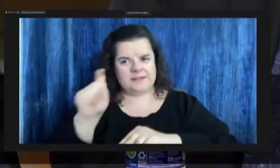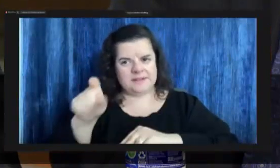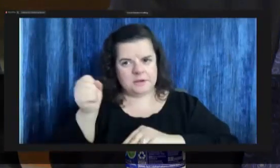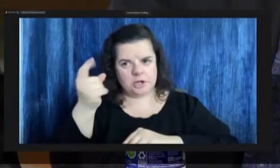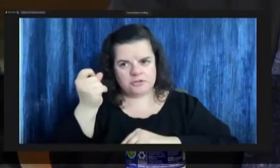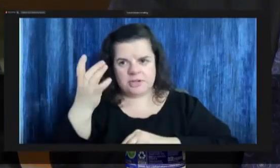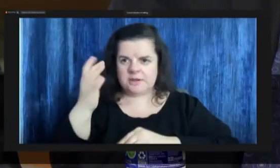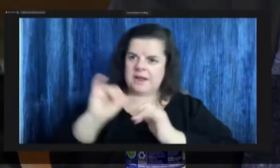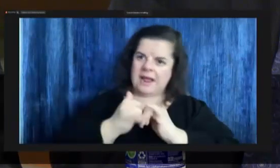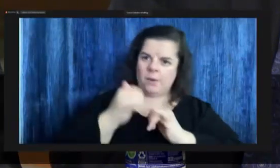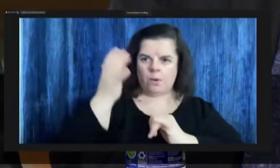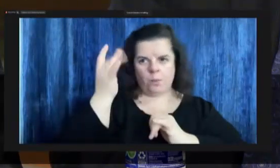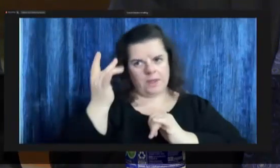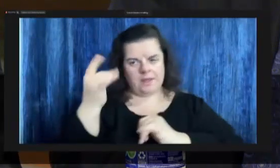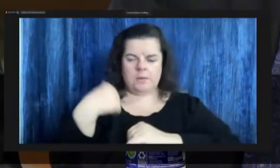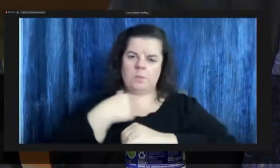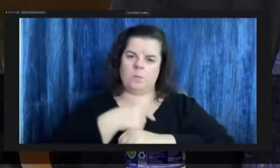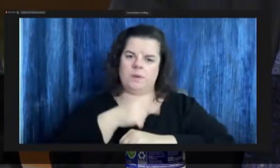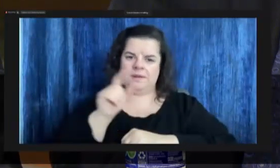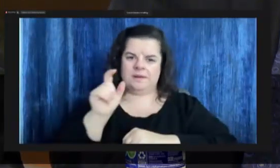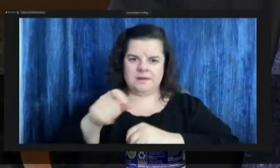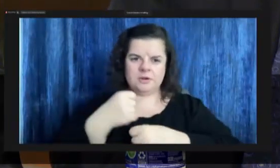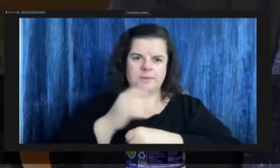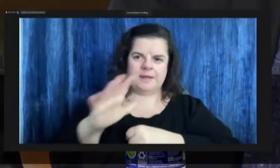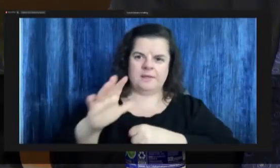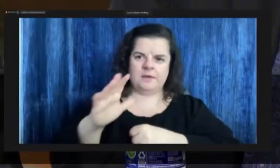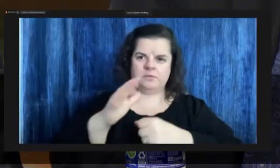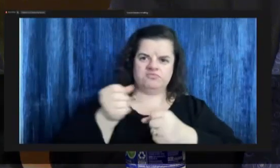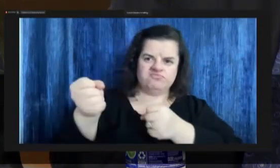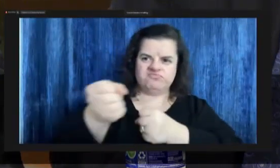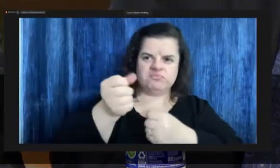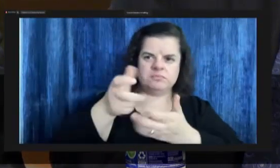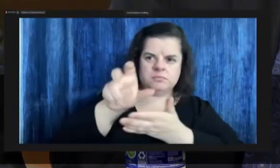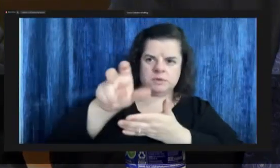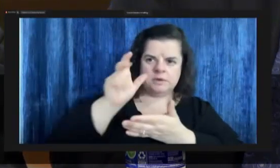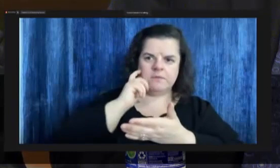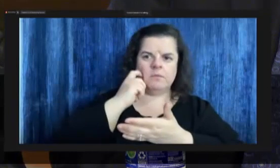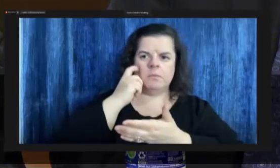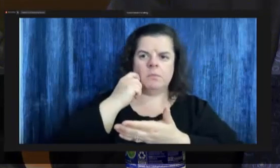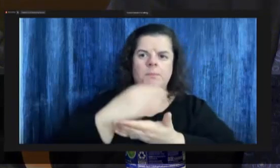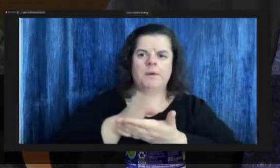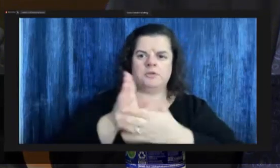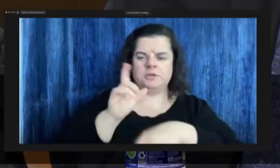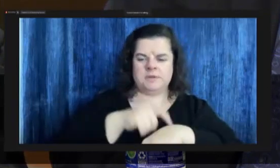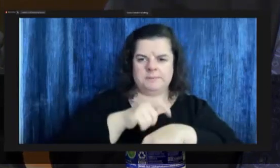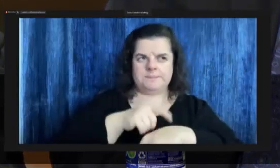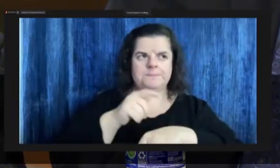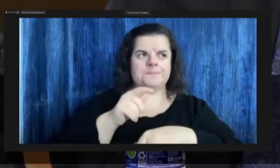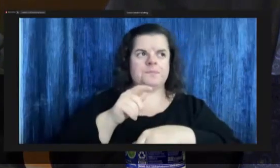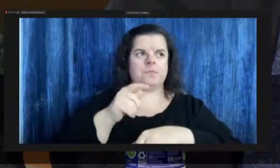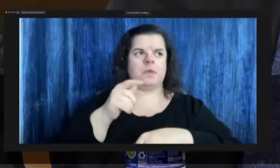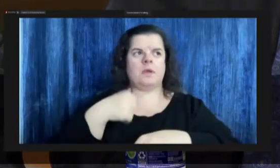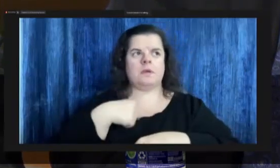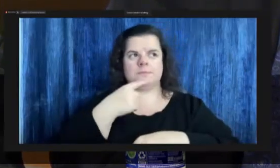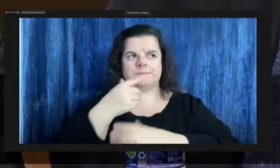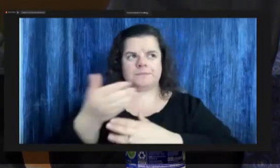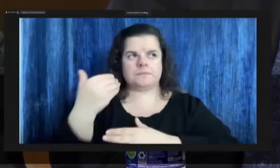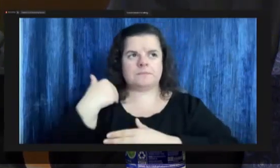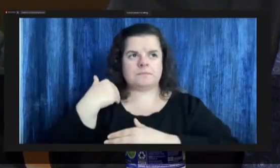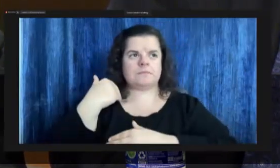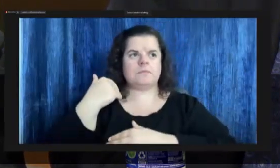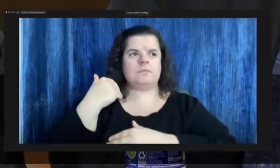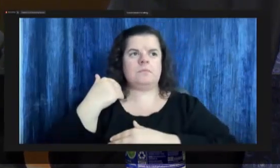we make the kinds of allocations that we do at budget time, and how, you know, I said this earlier in my comments this